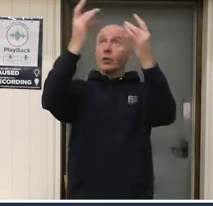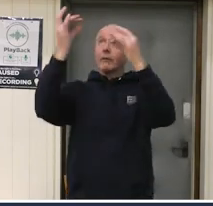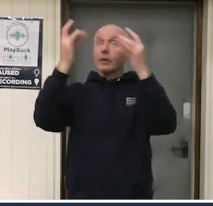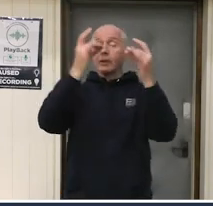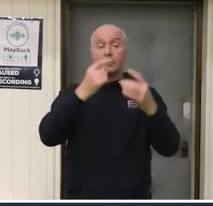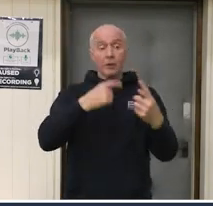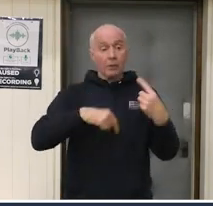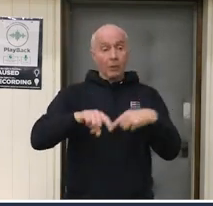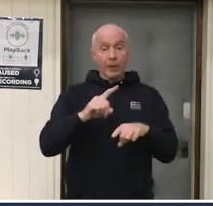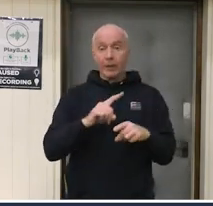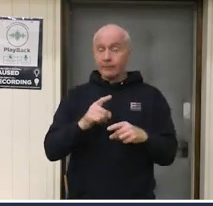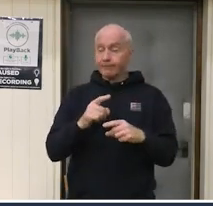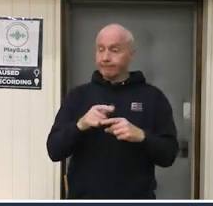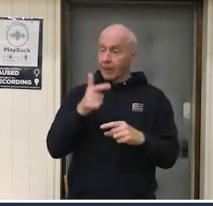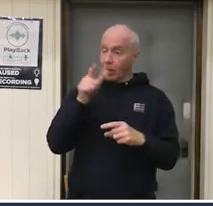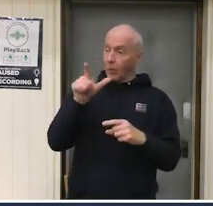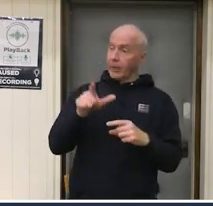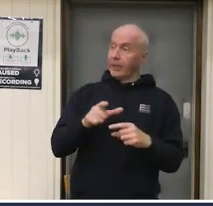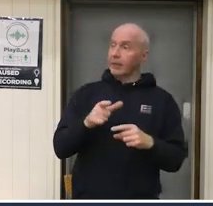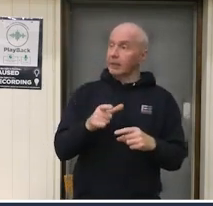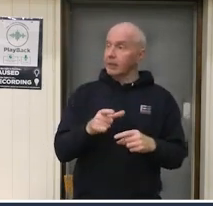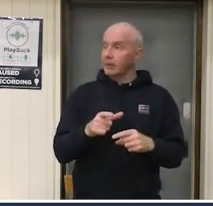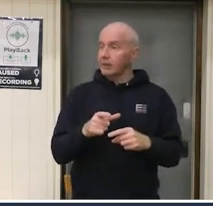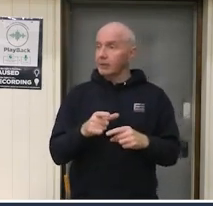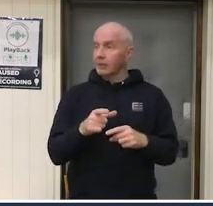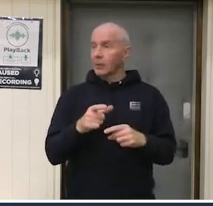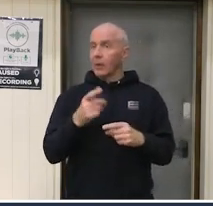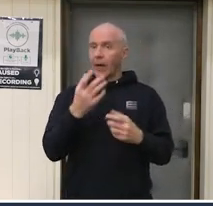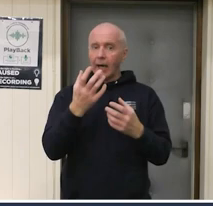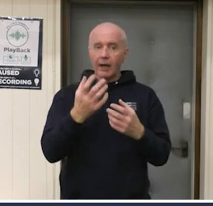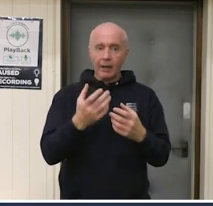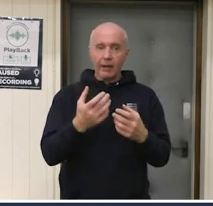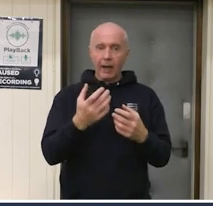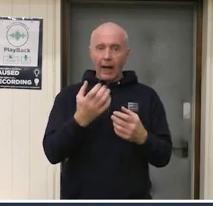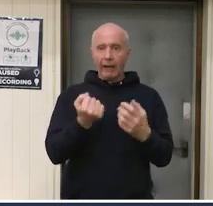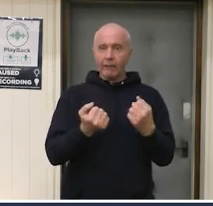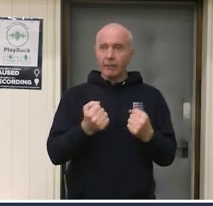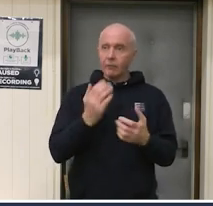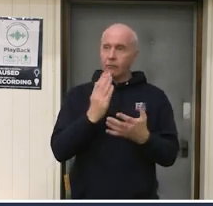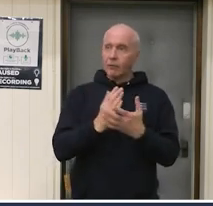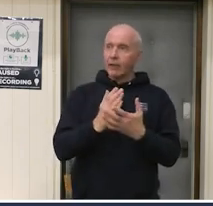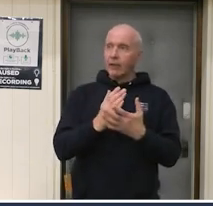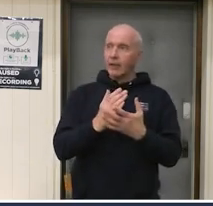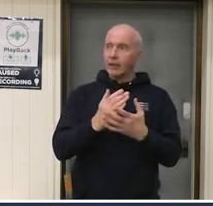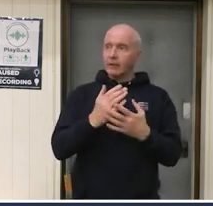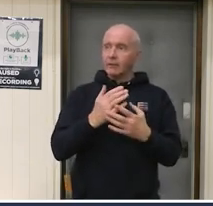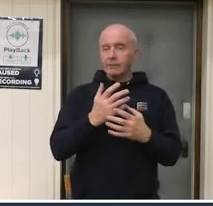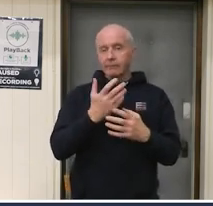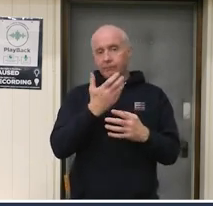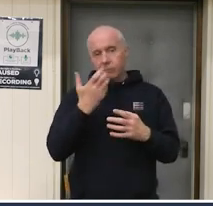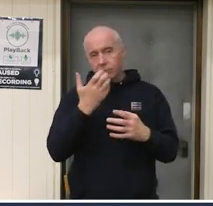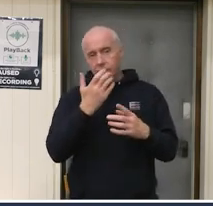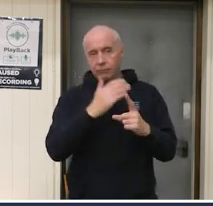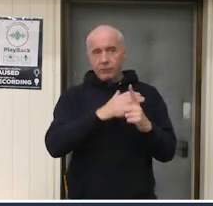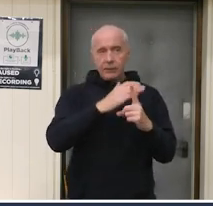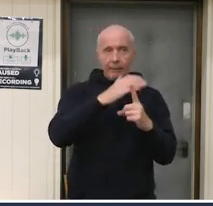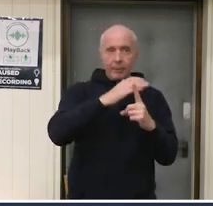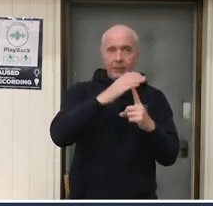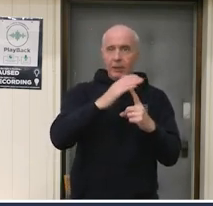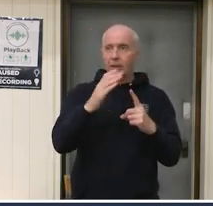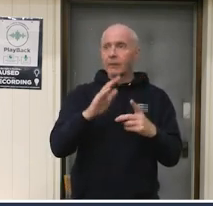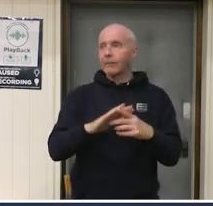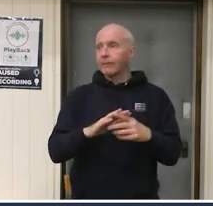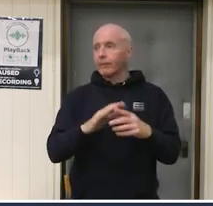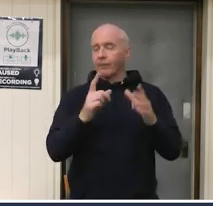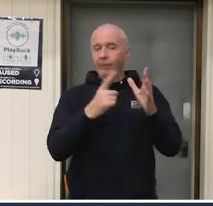lucky to be solids, liquids and gases, because most of this is plasma of varying densities and temperatures and all sorts of stuff. Lightning,